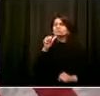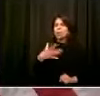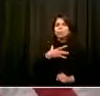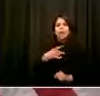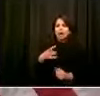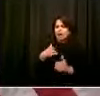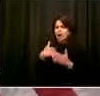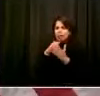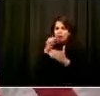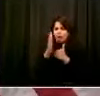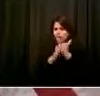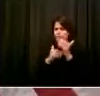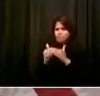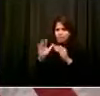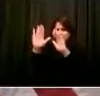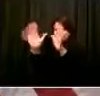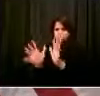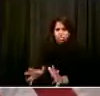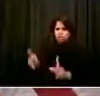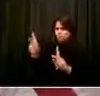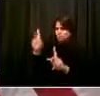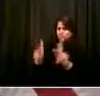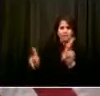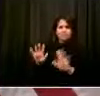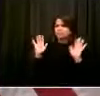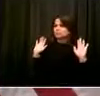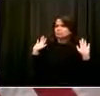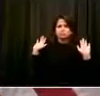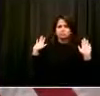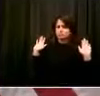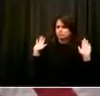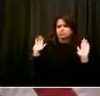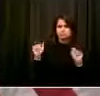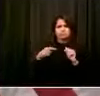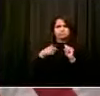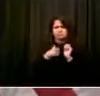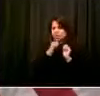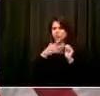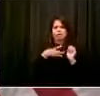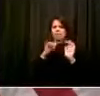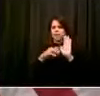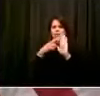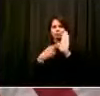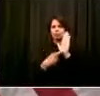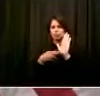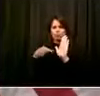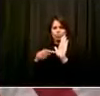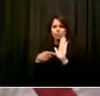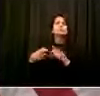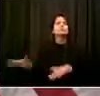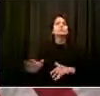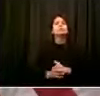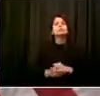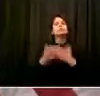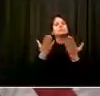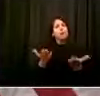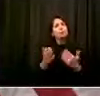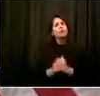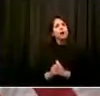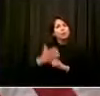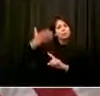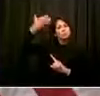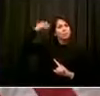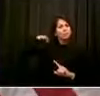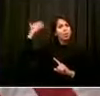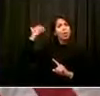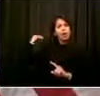we came in with still a lot of crime challenges to deal with. And, in fact, it was that we could fight back crime consistently